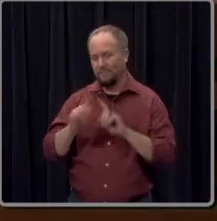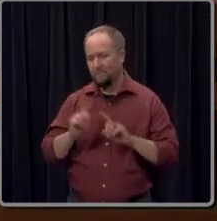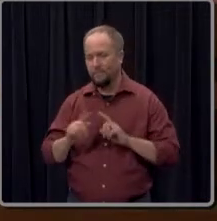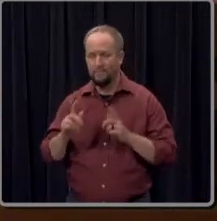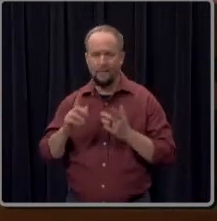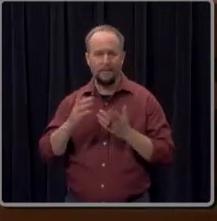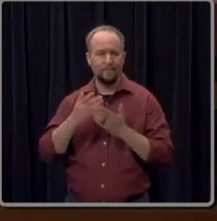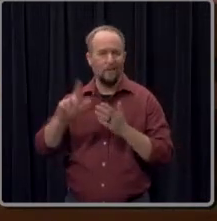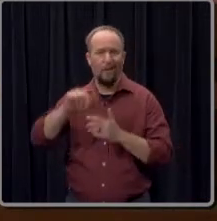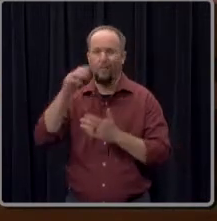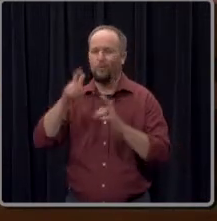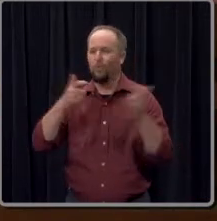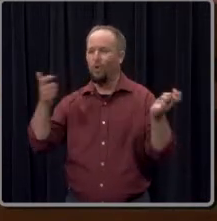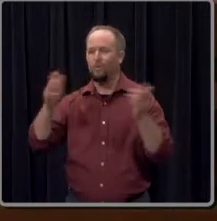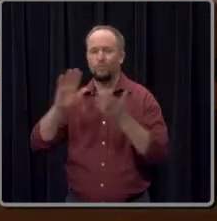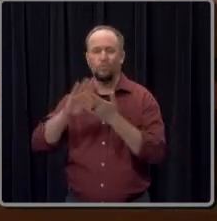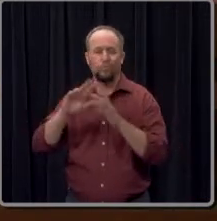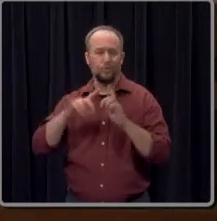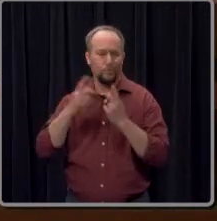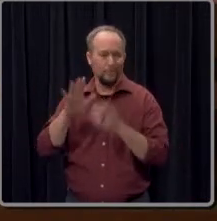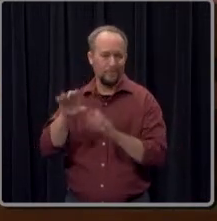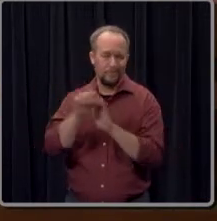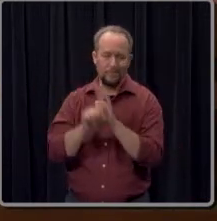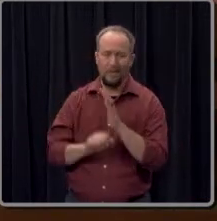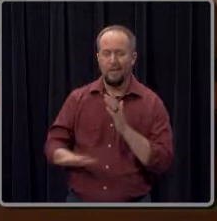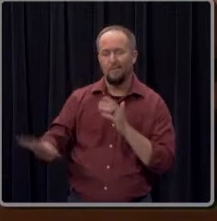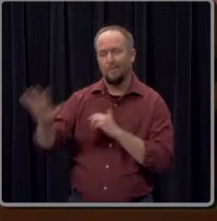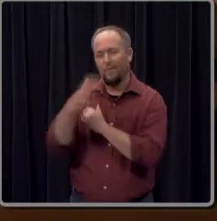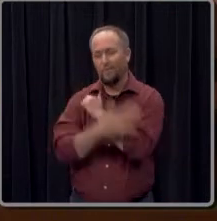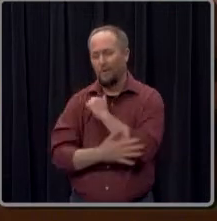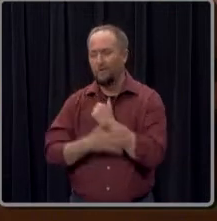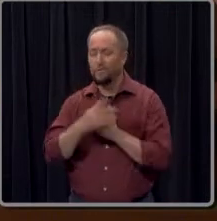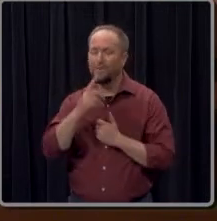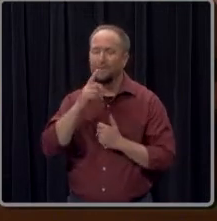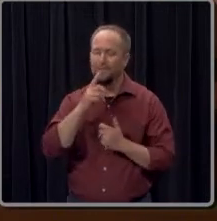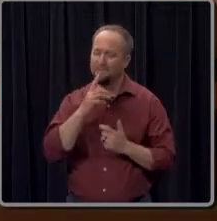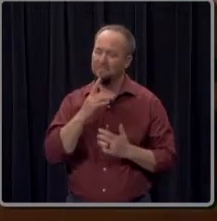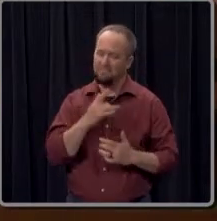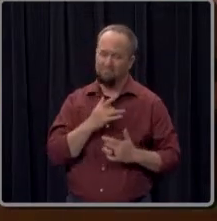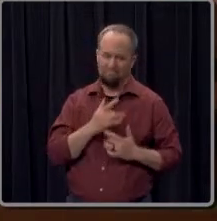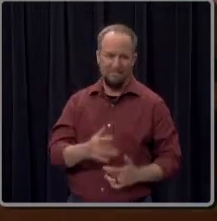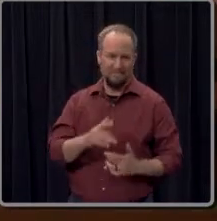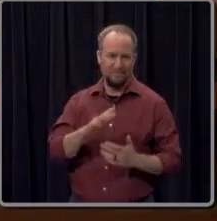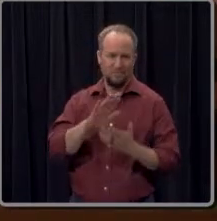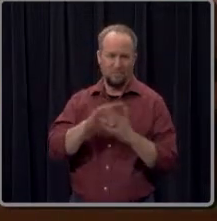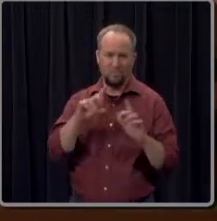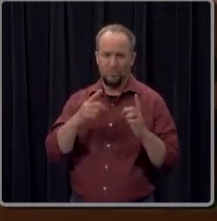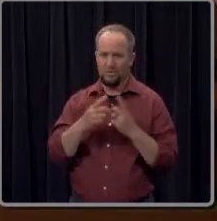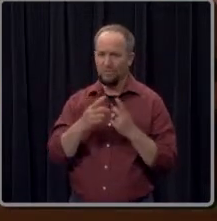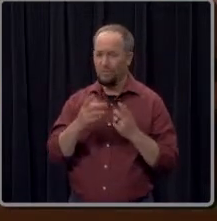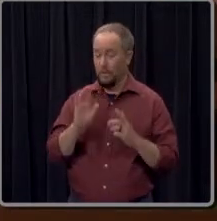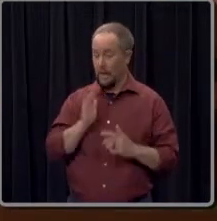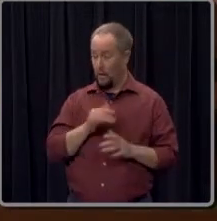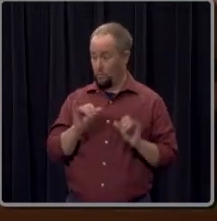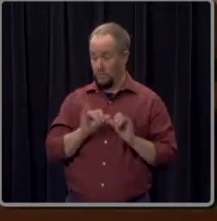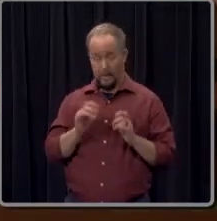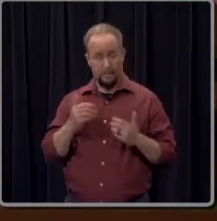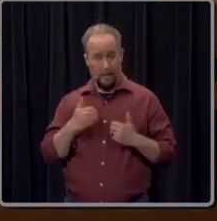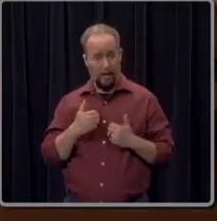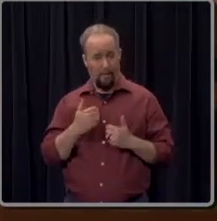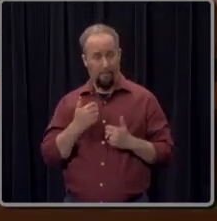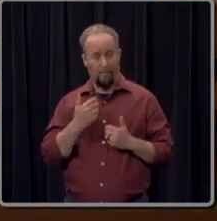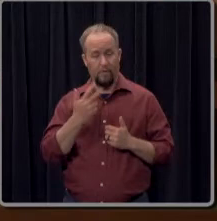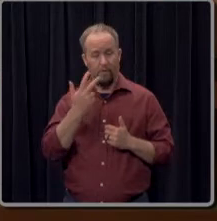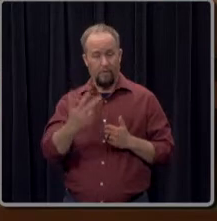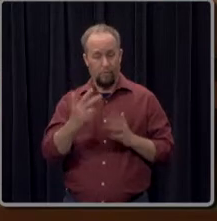and other large districts in our state and around the country, it is very typical that school districts our size have a 3-tiered bus system